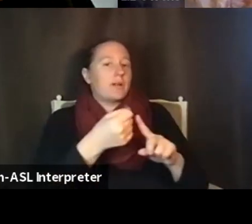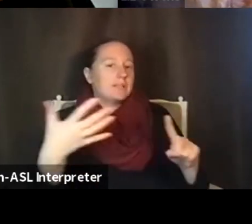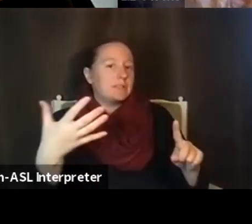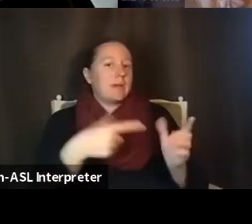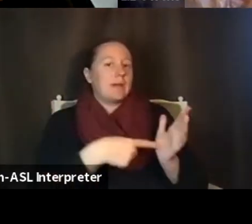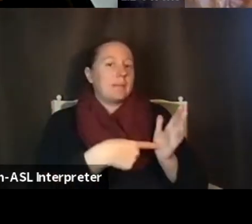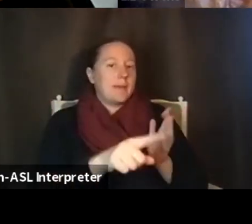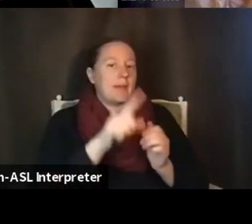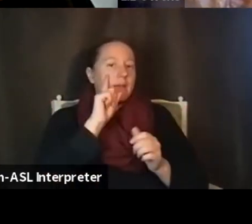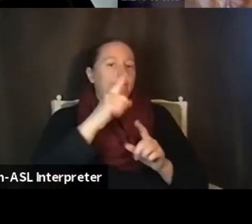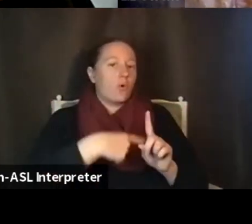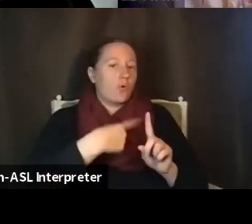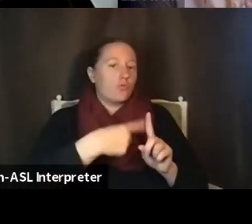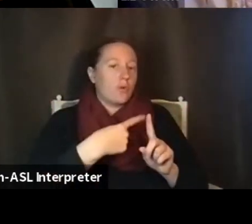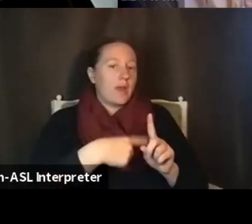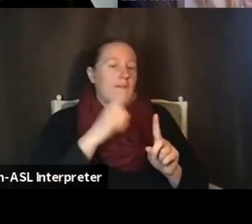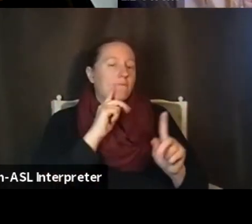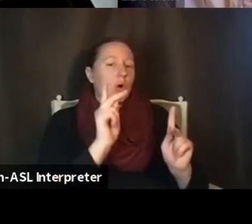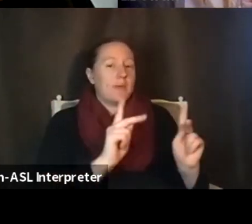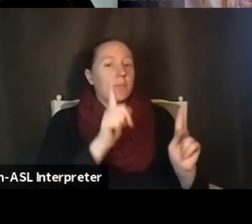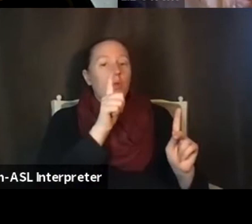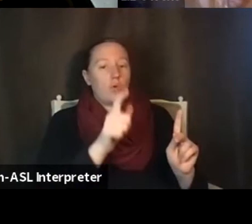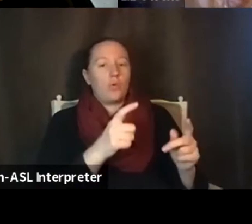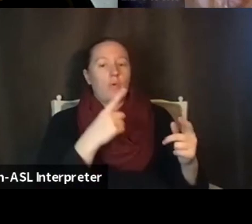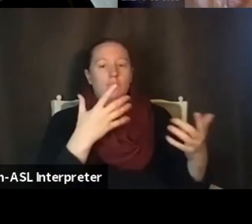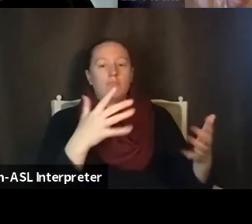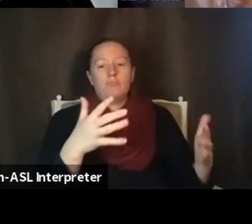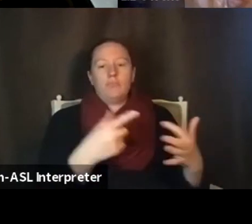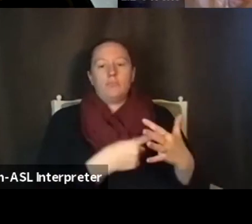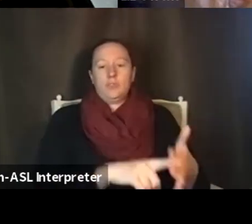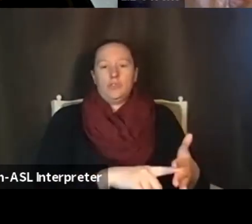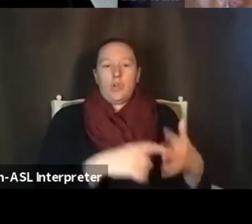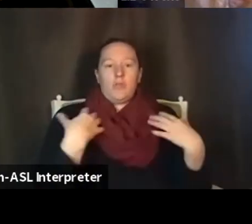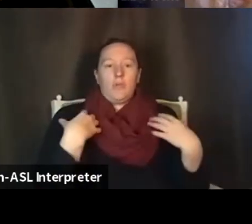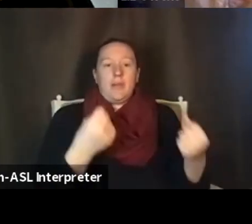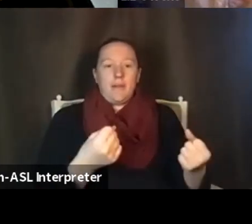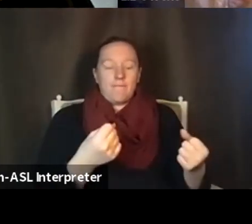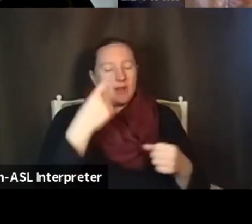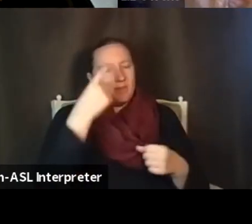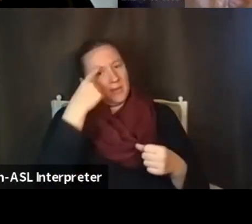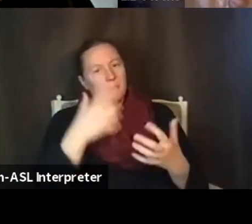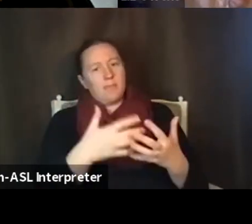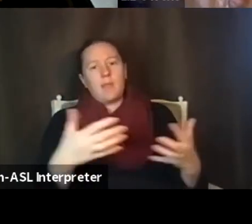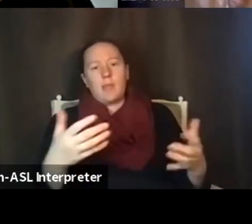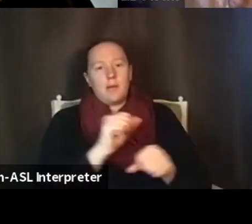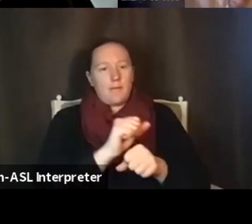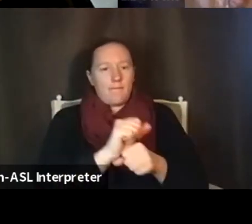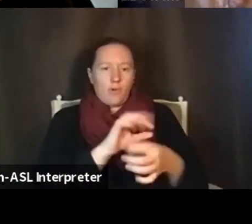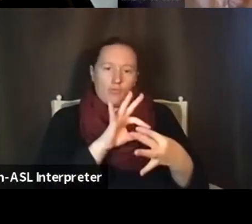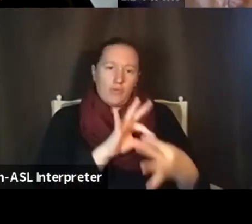for individuals that are in recovery. I still think that there is a lot of work that we can do around that. And